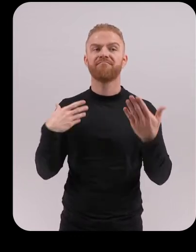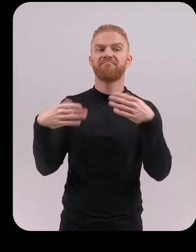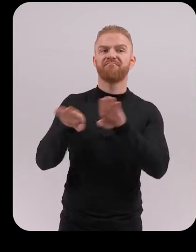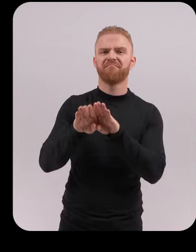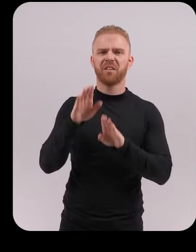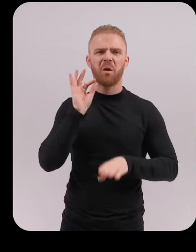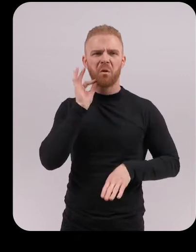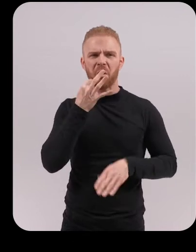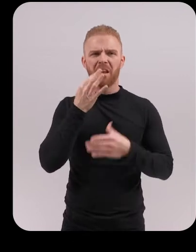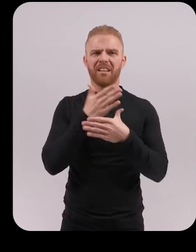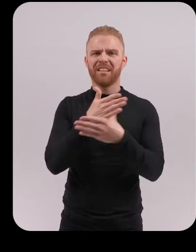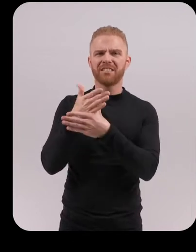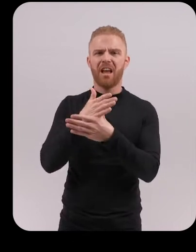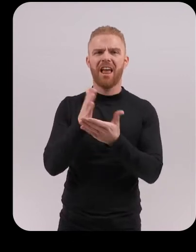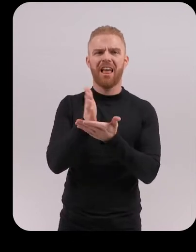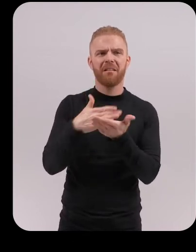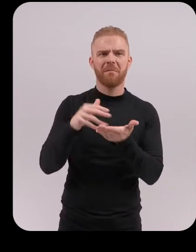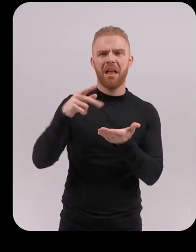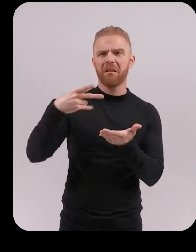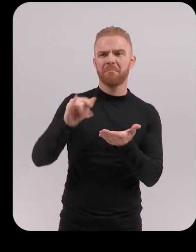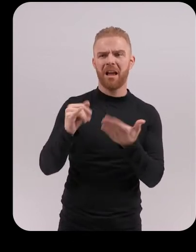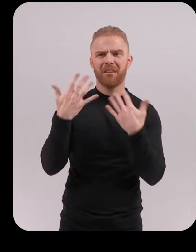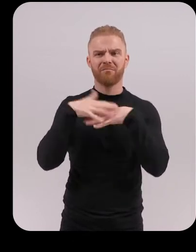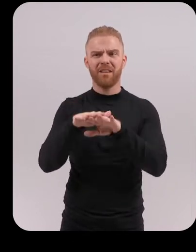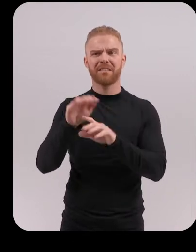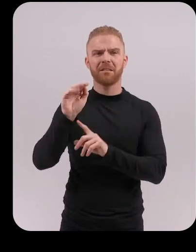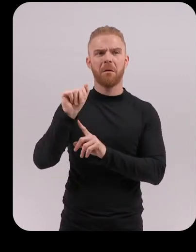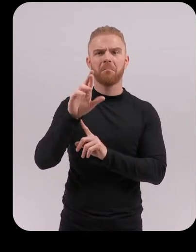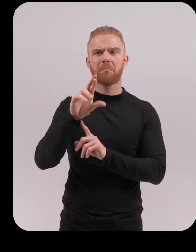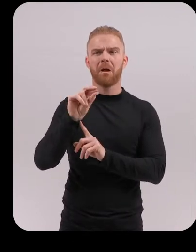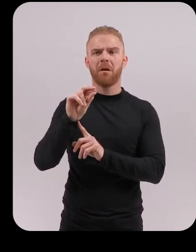API integration that Maru shared earlier with us.